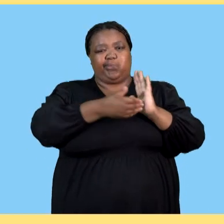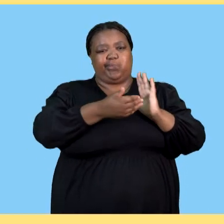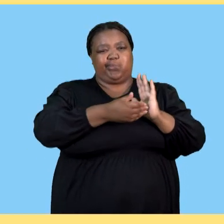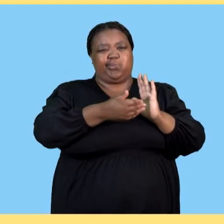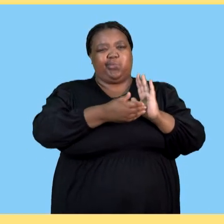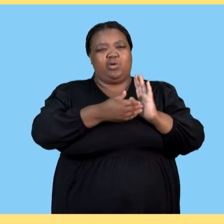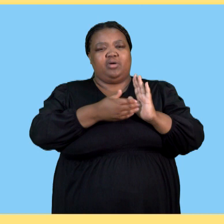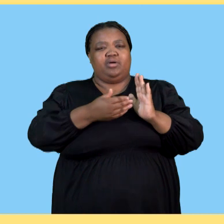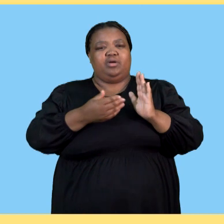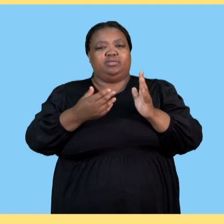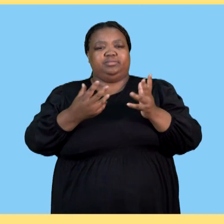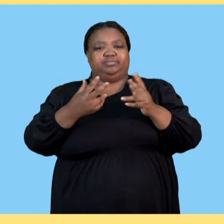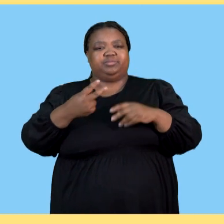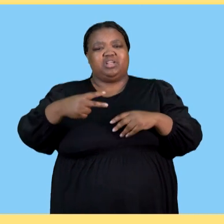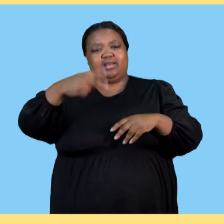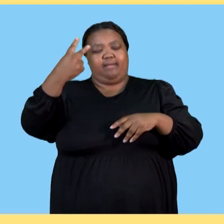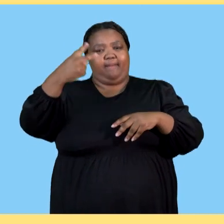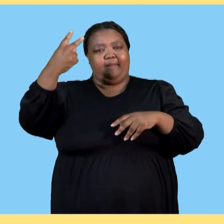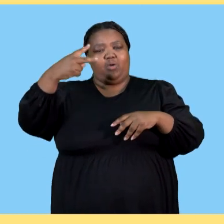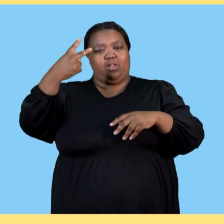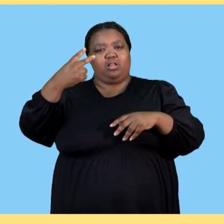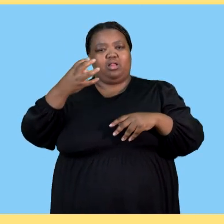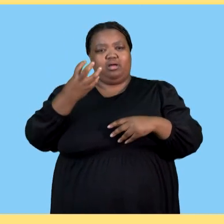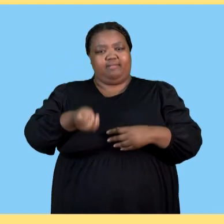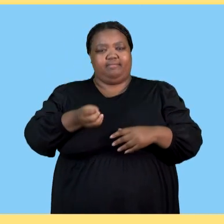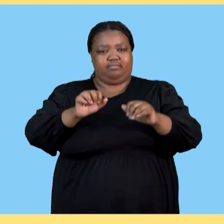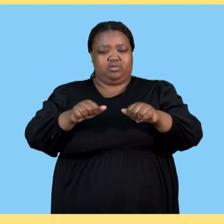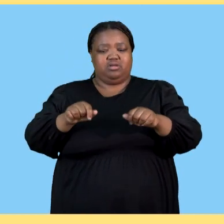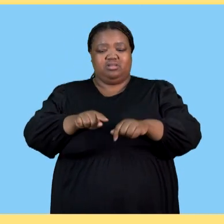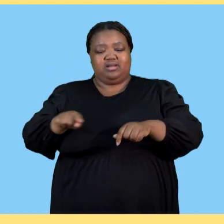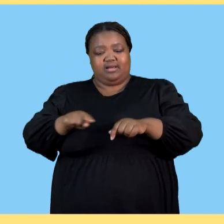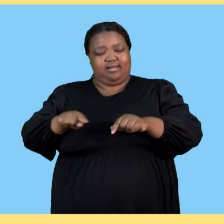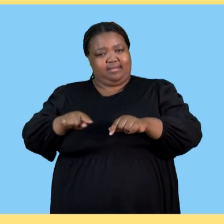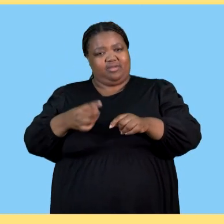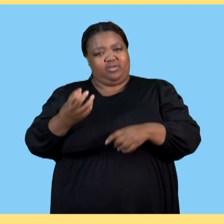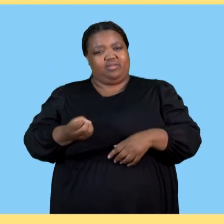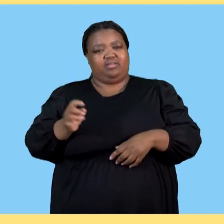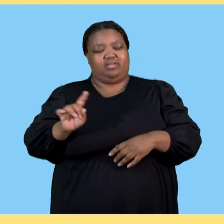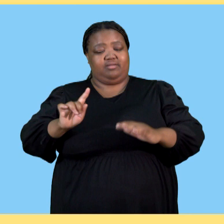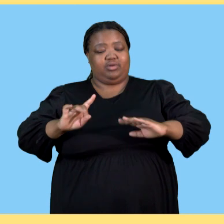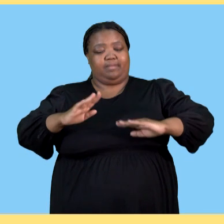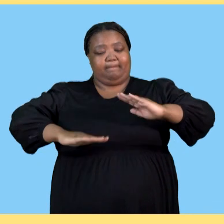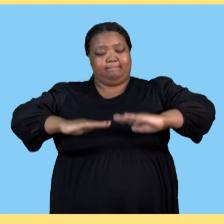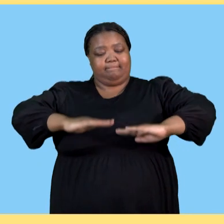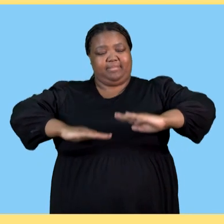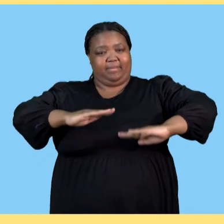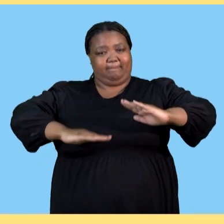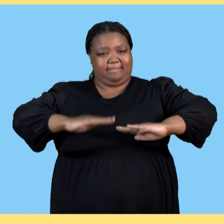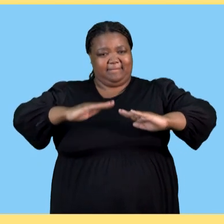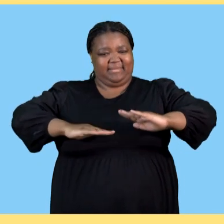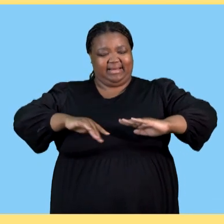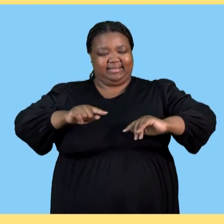have my double lines, all right? Here I'll have my double lines. At the bottom here, I'm going to have